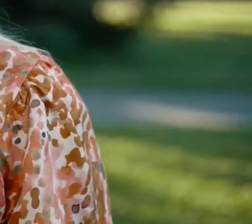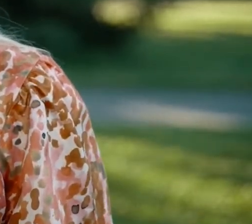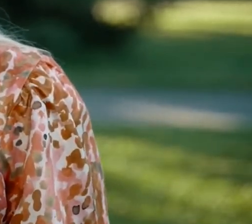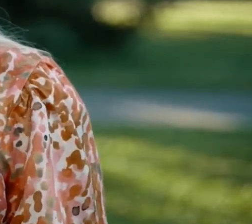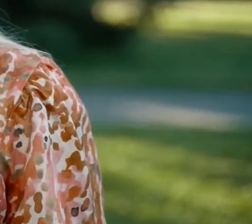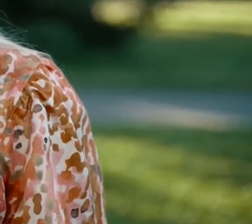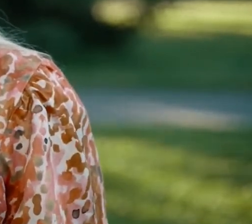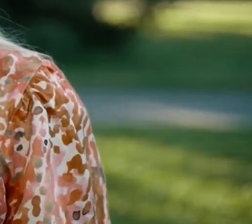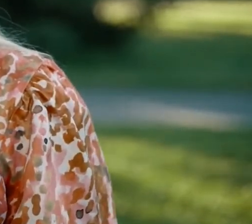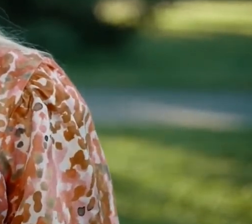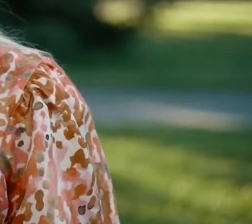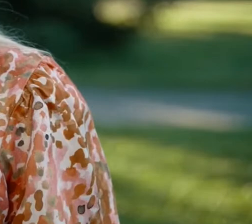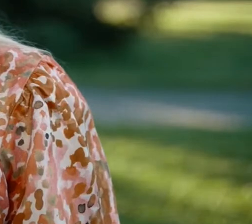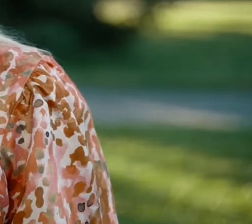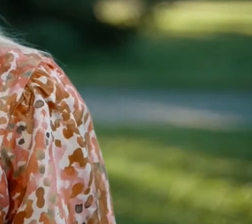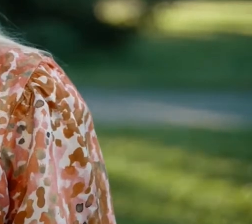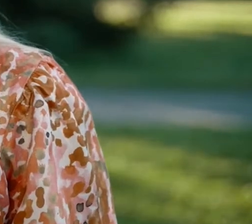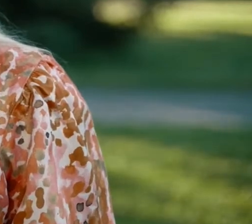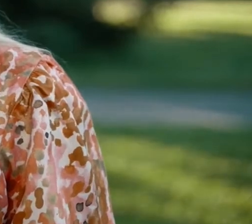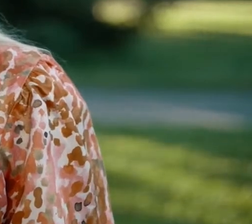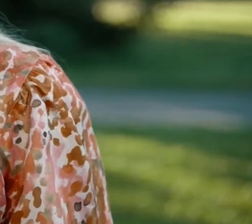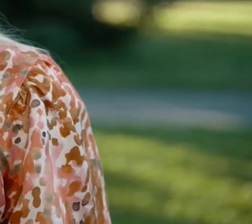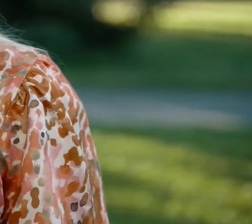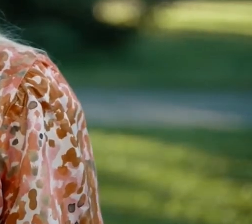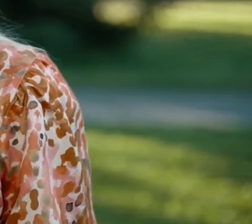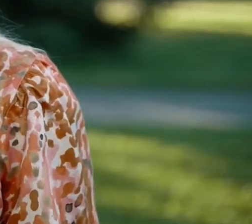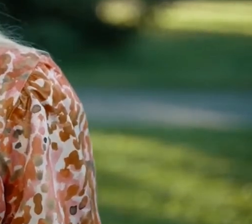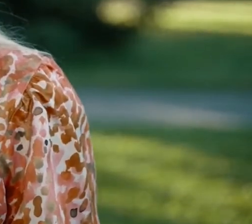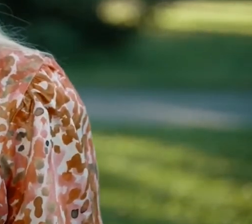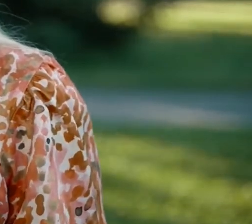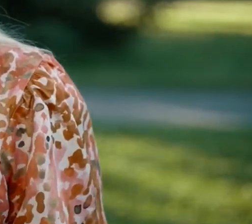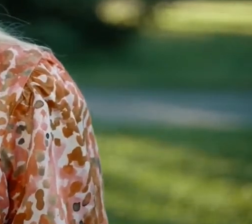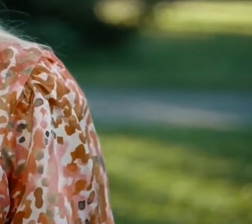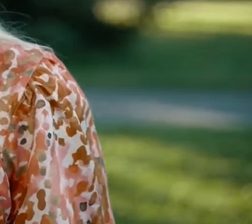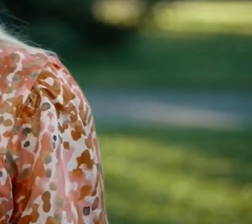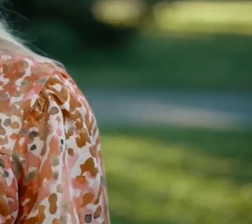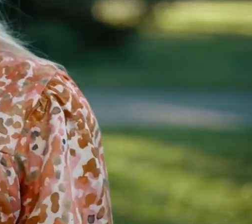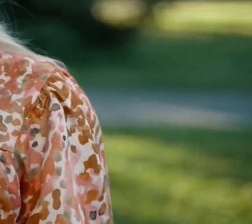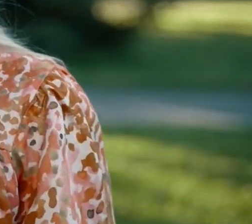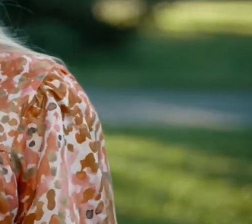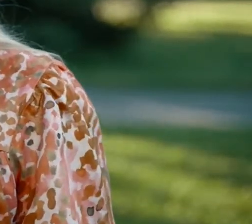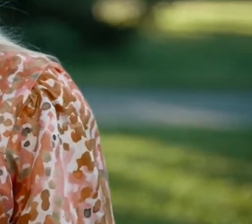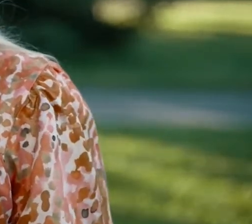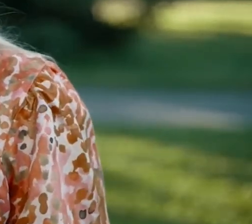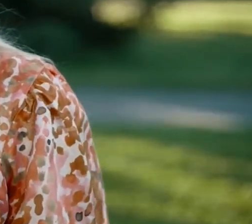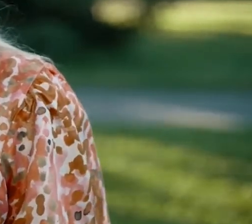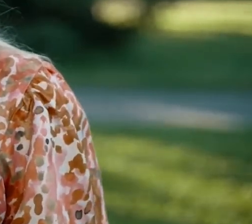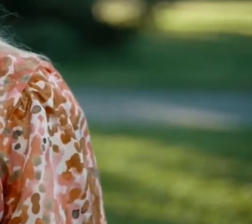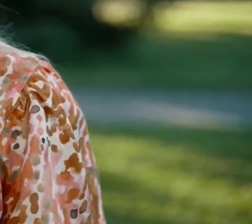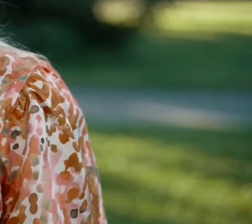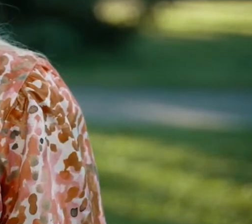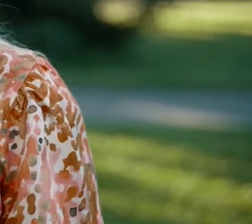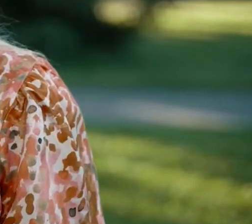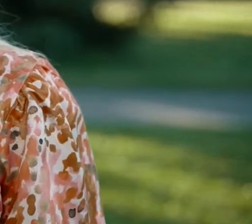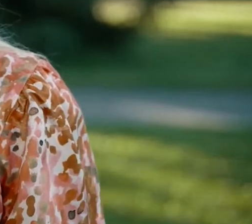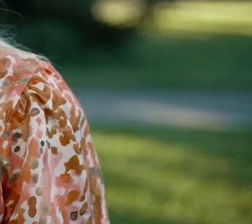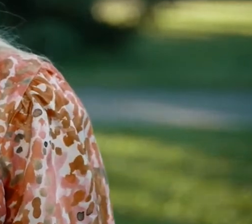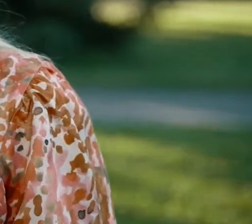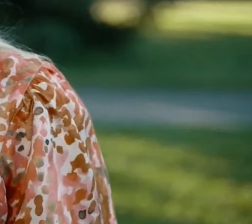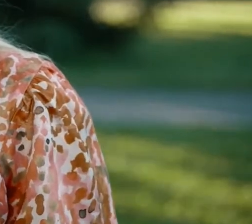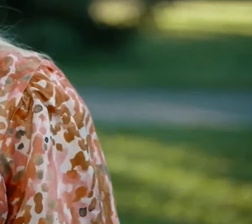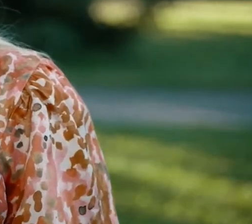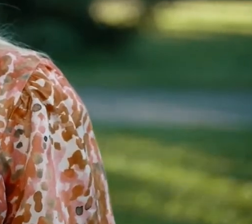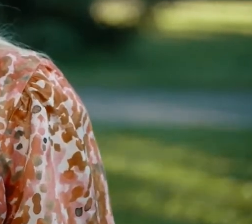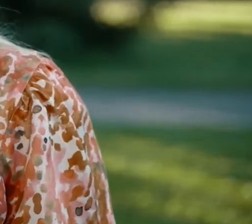Finland were extremely important for people. Last year, we had over 4 million visits in the